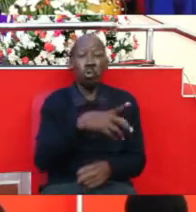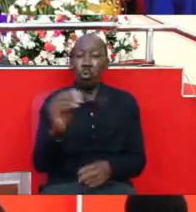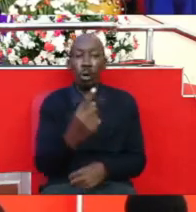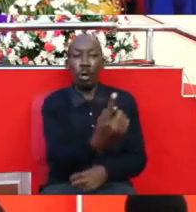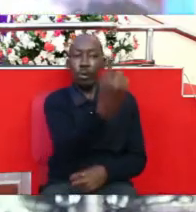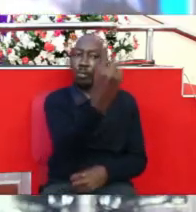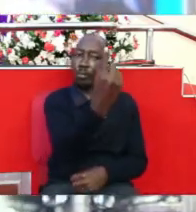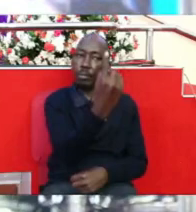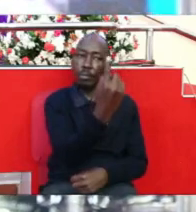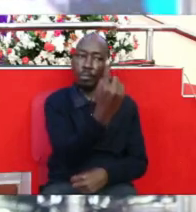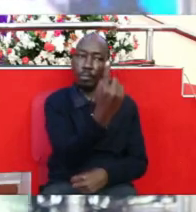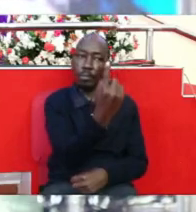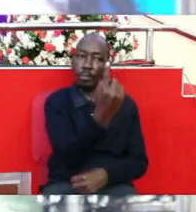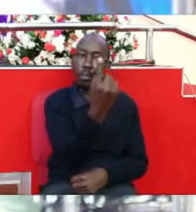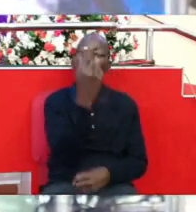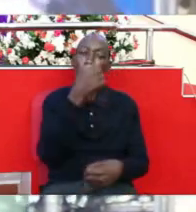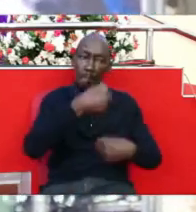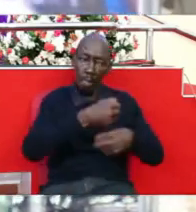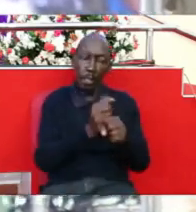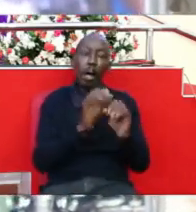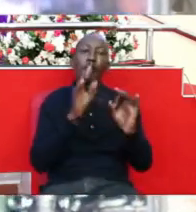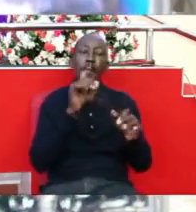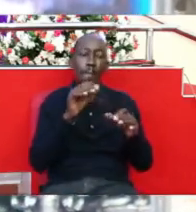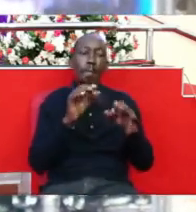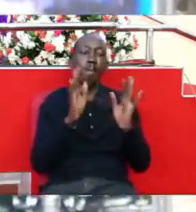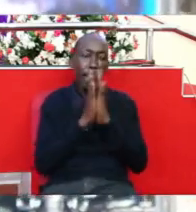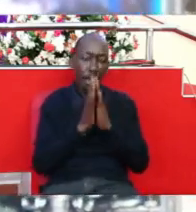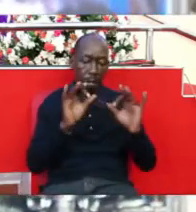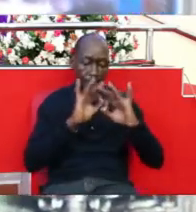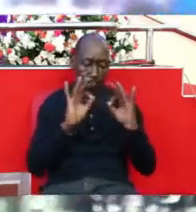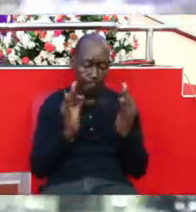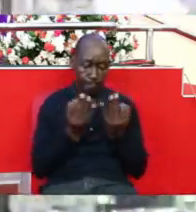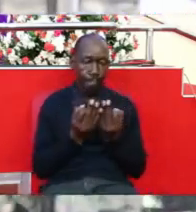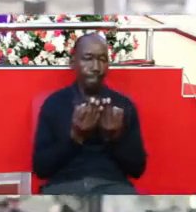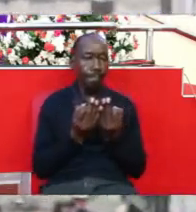alone. Form a player alliance.